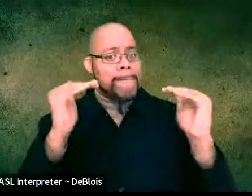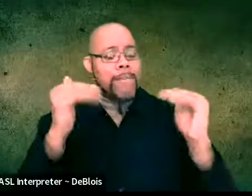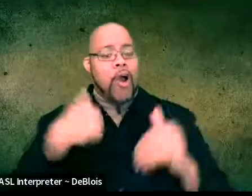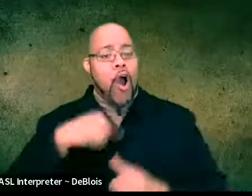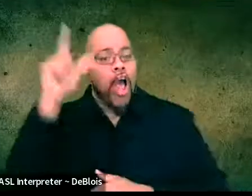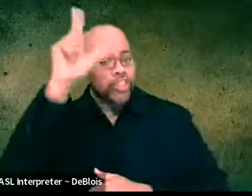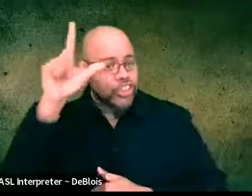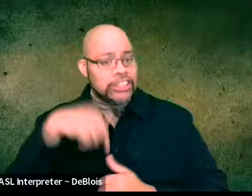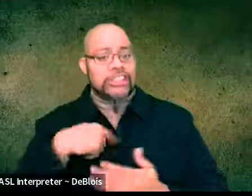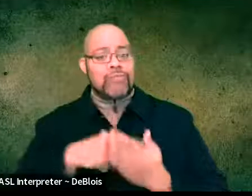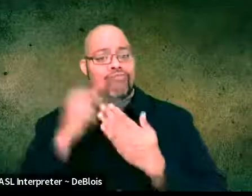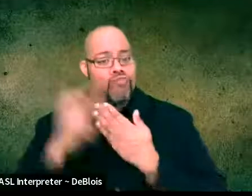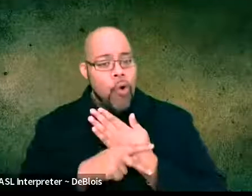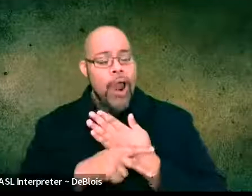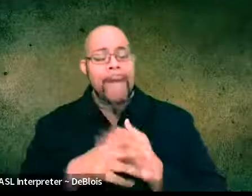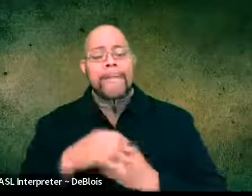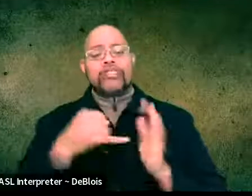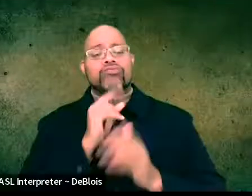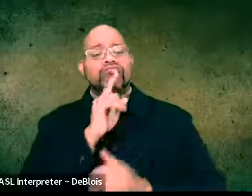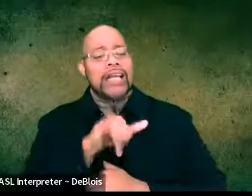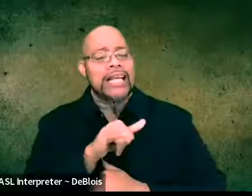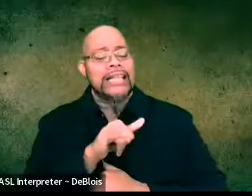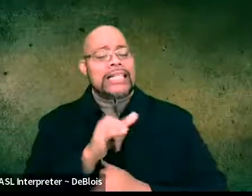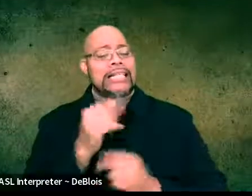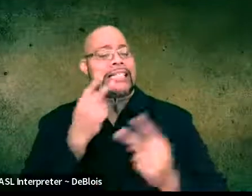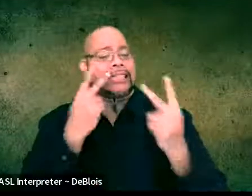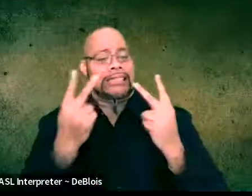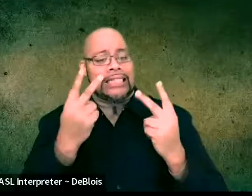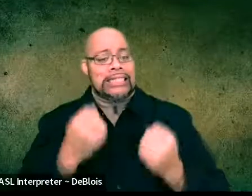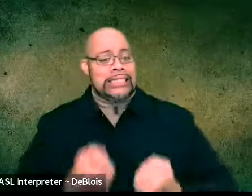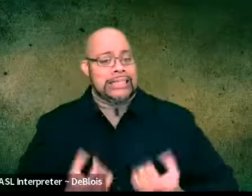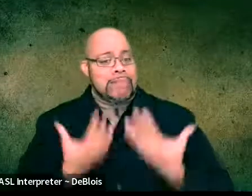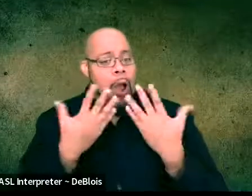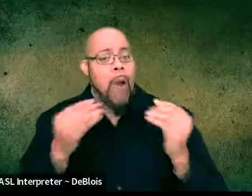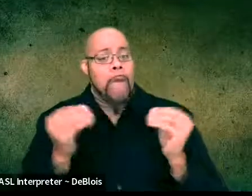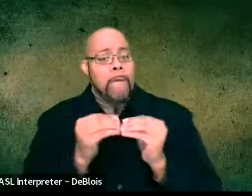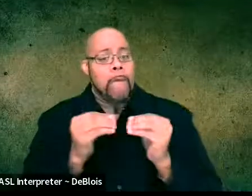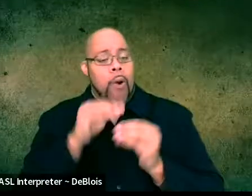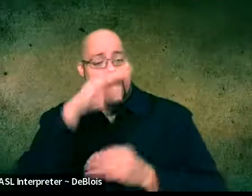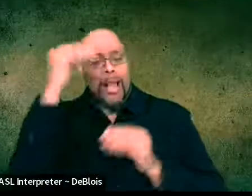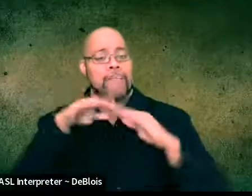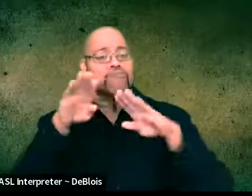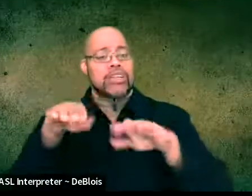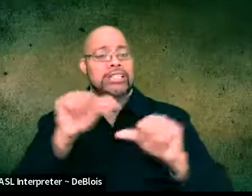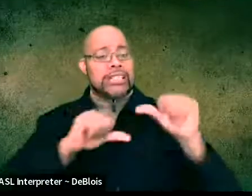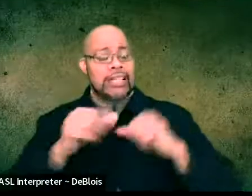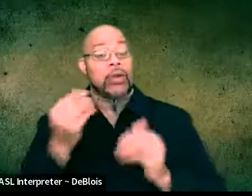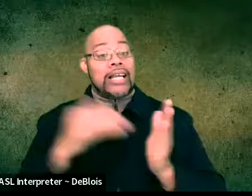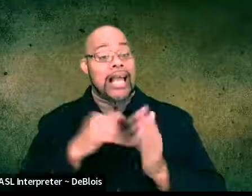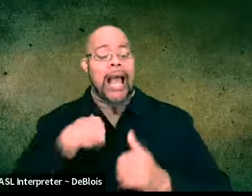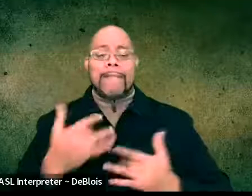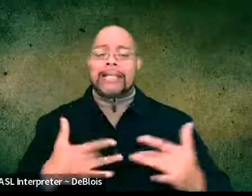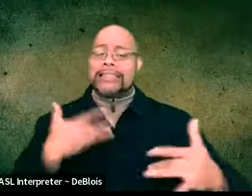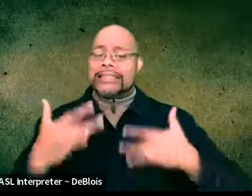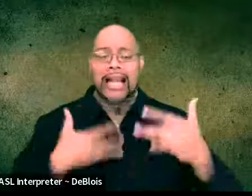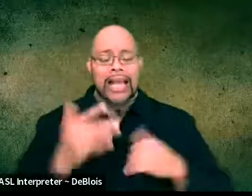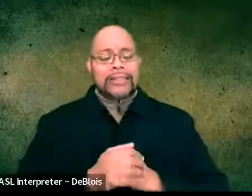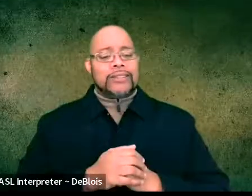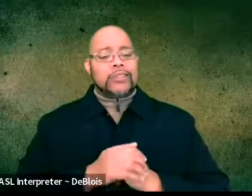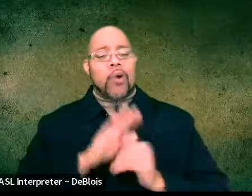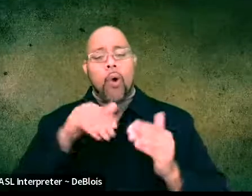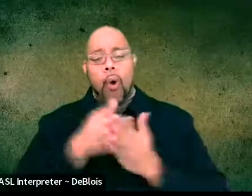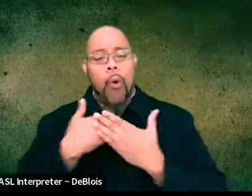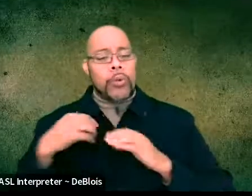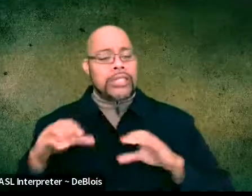logistics, our programming, and to just really see and inspire more Black marine scientists. So again, I'm so excited about all that